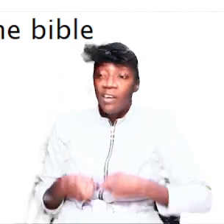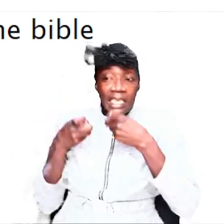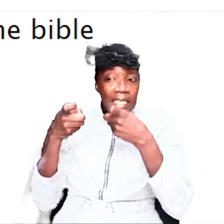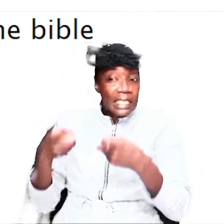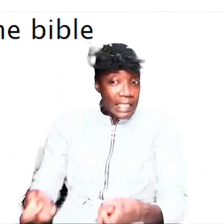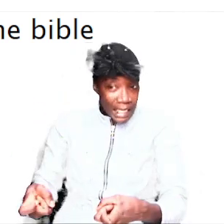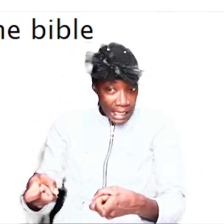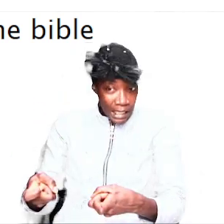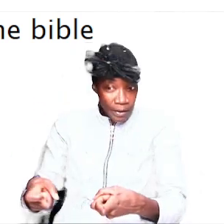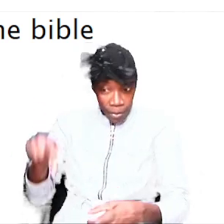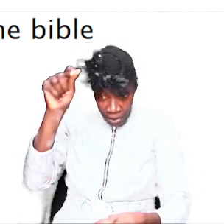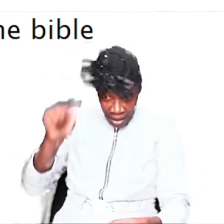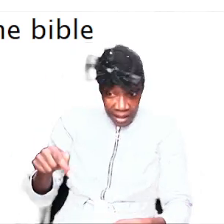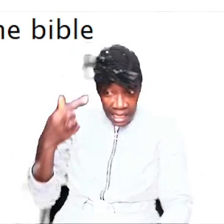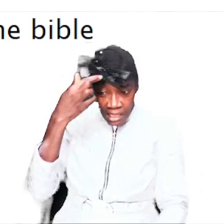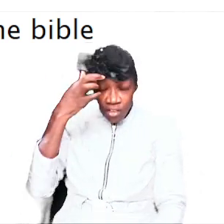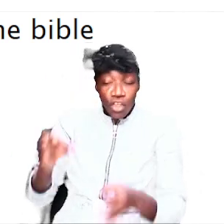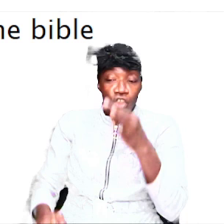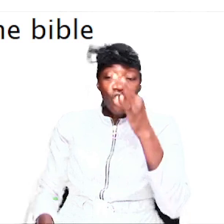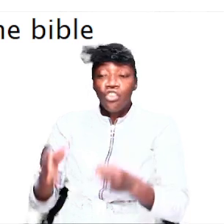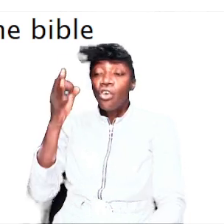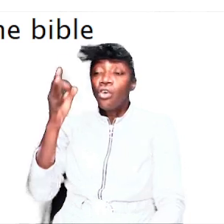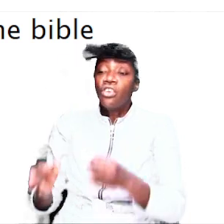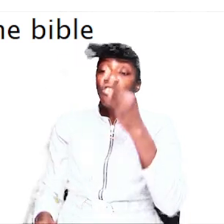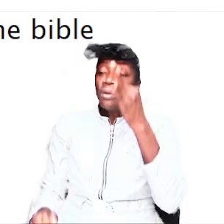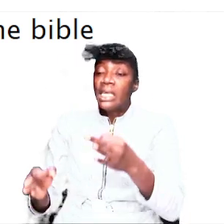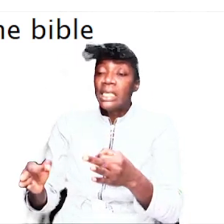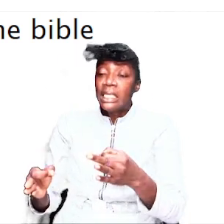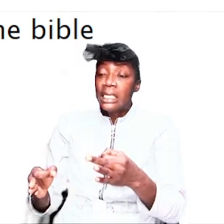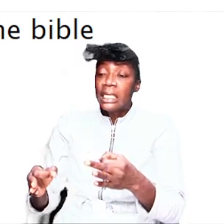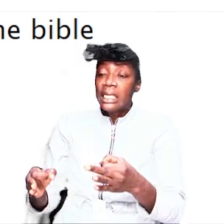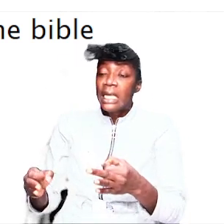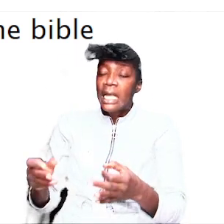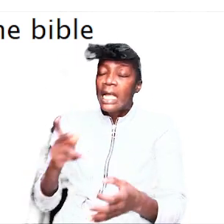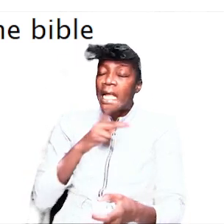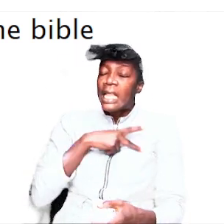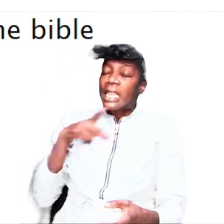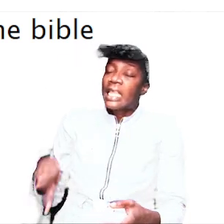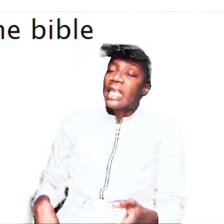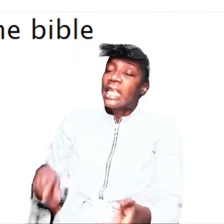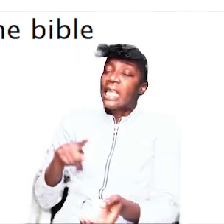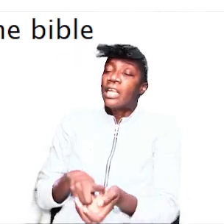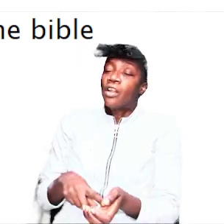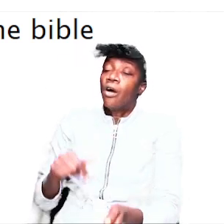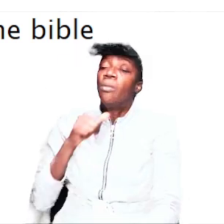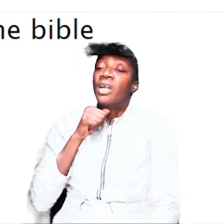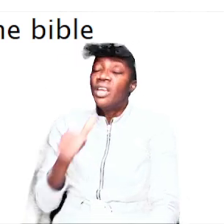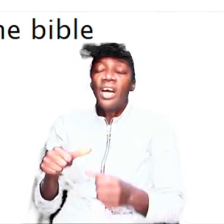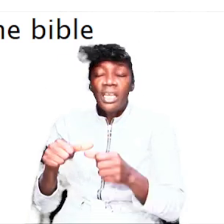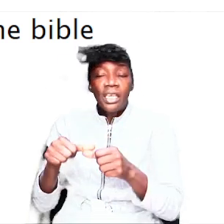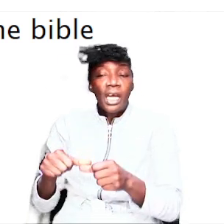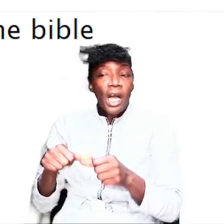So this judgment was that his kingdom would not have continued.